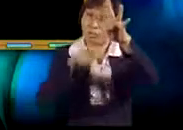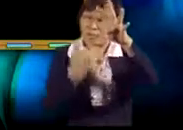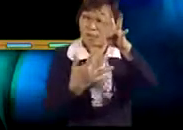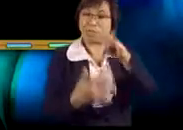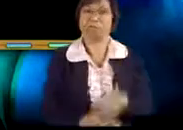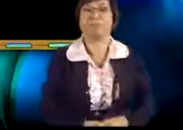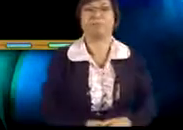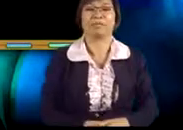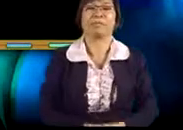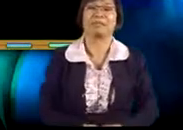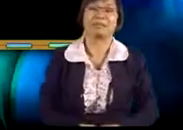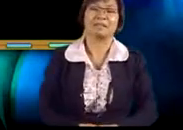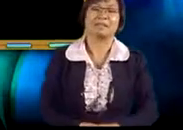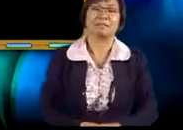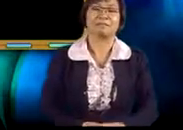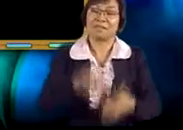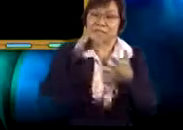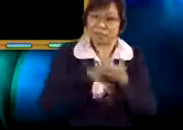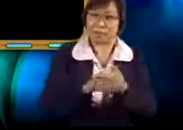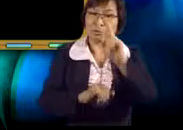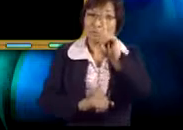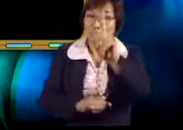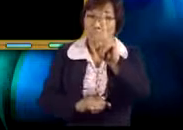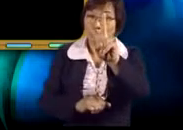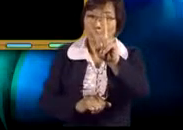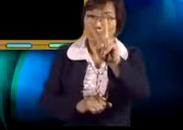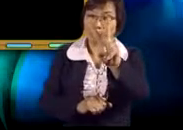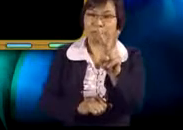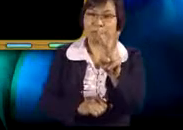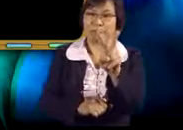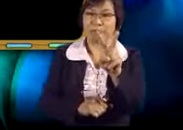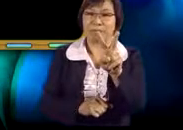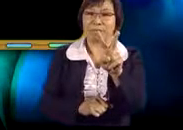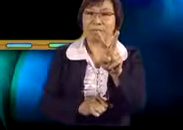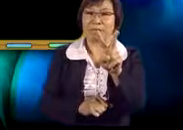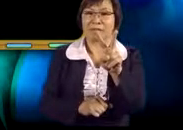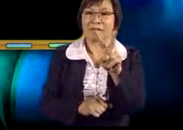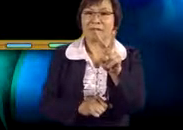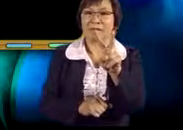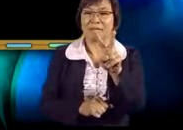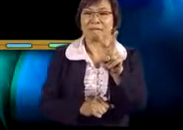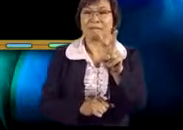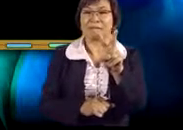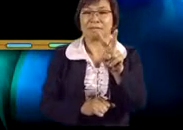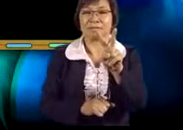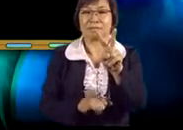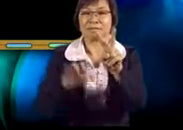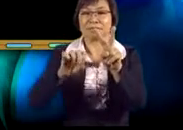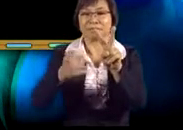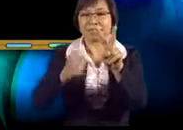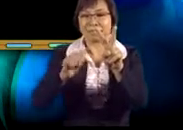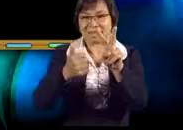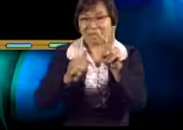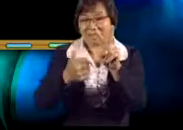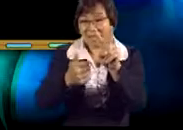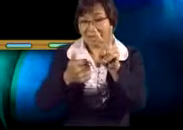by 5. That would be 2 on top. Multiply that by